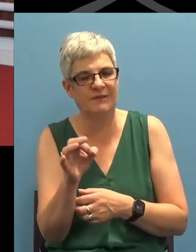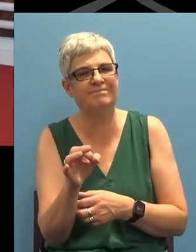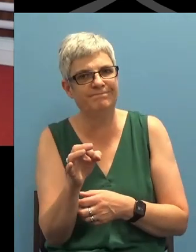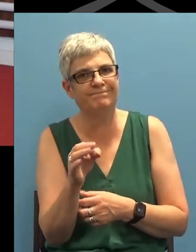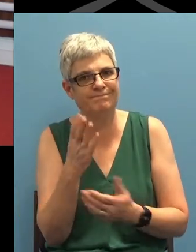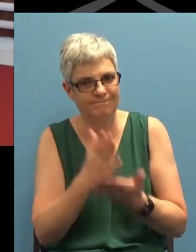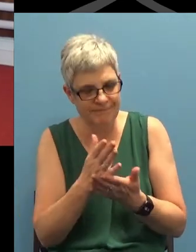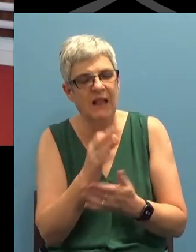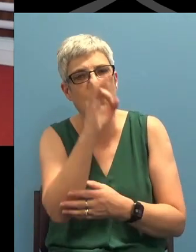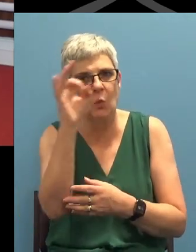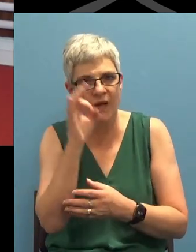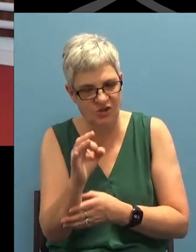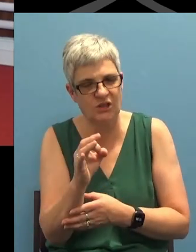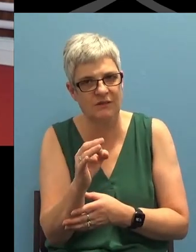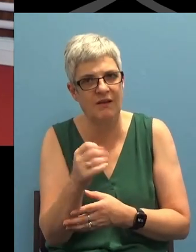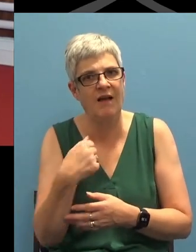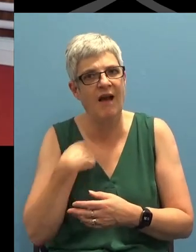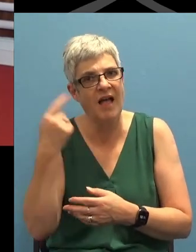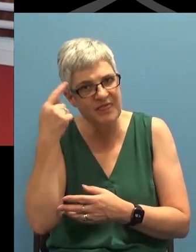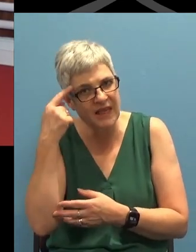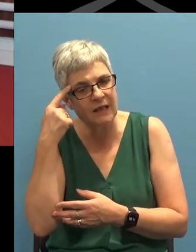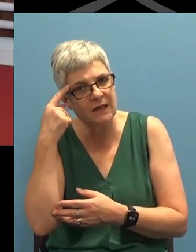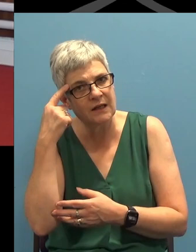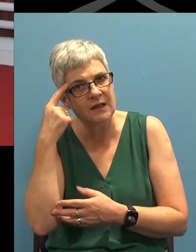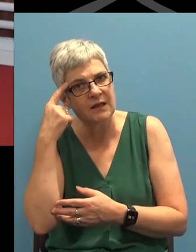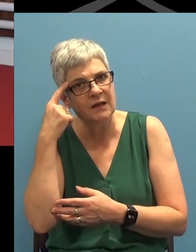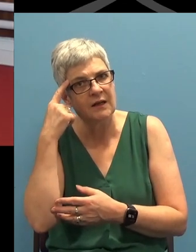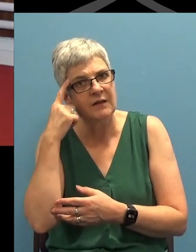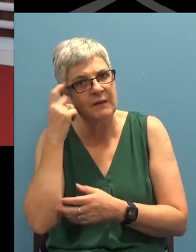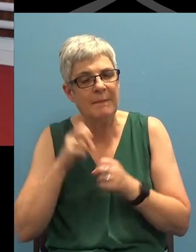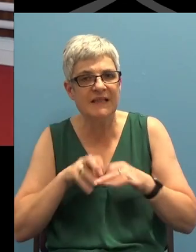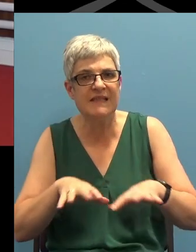is the question that I think that current pandemic has